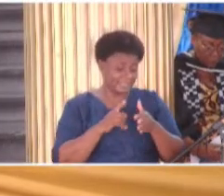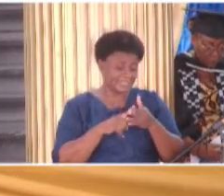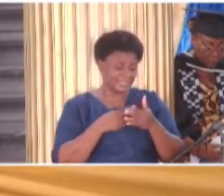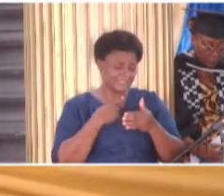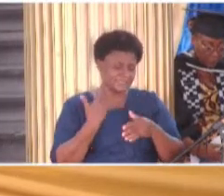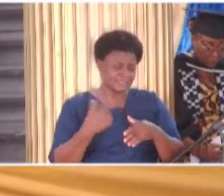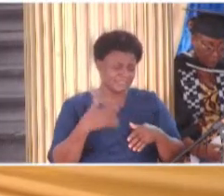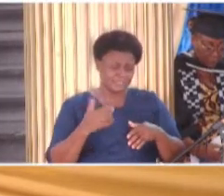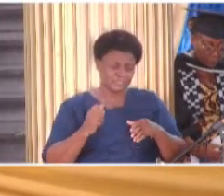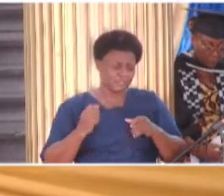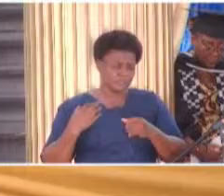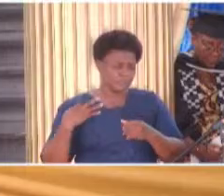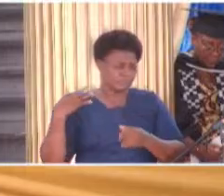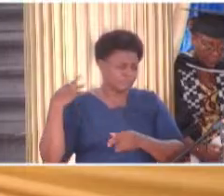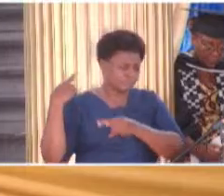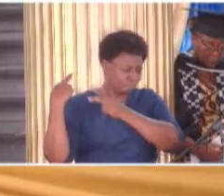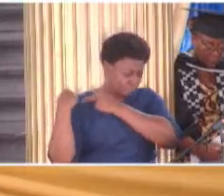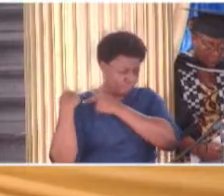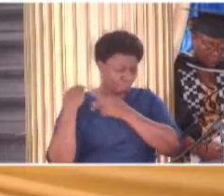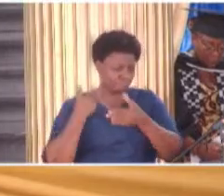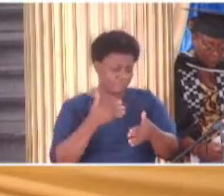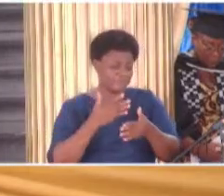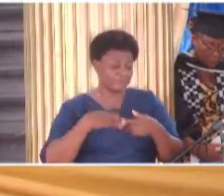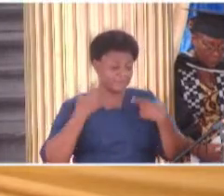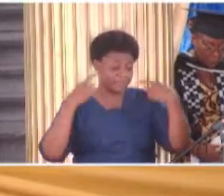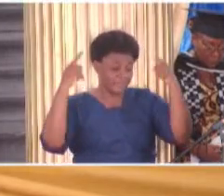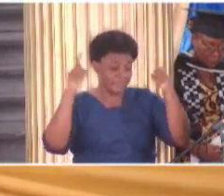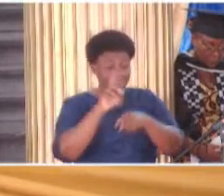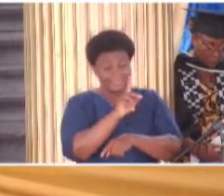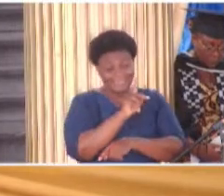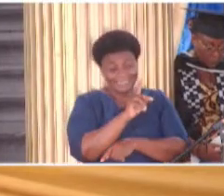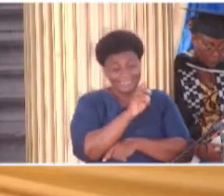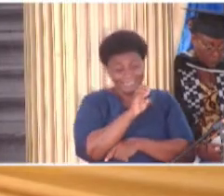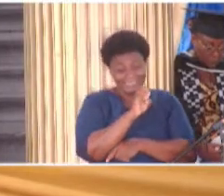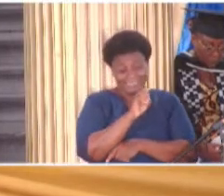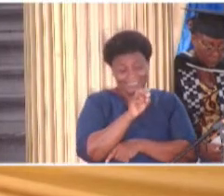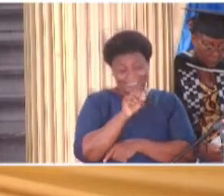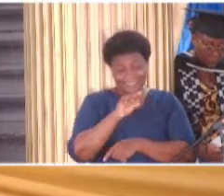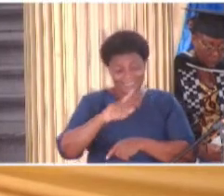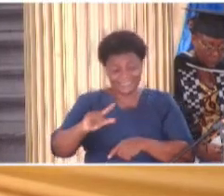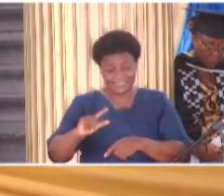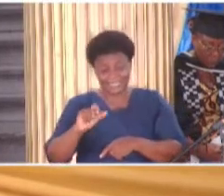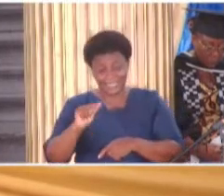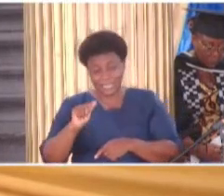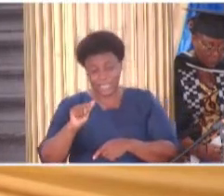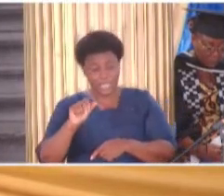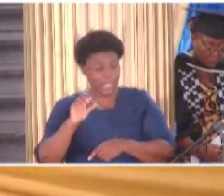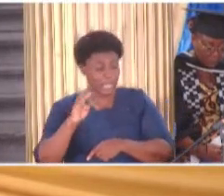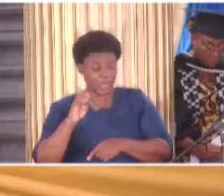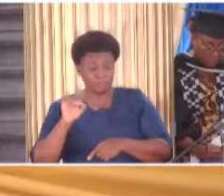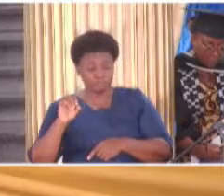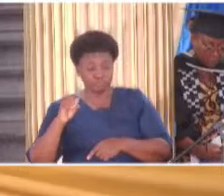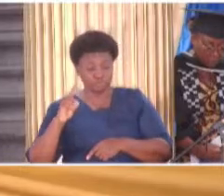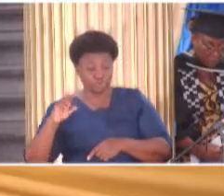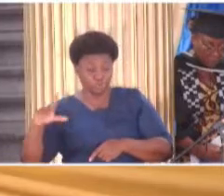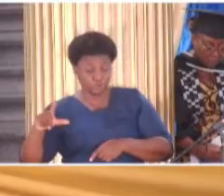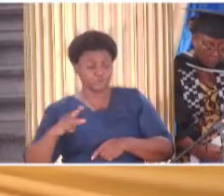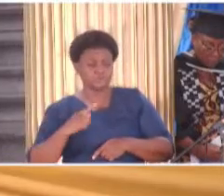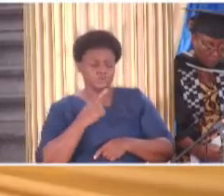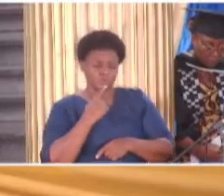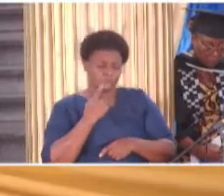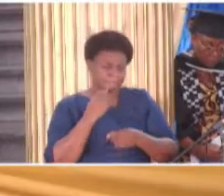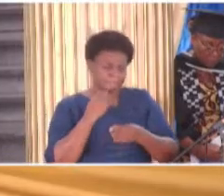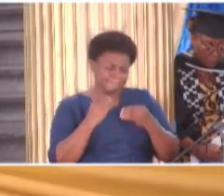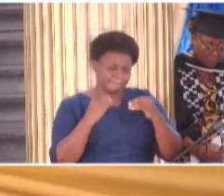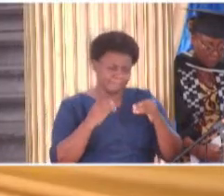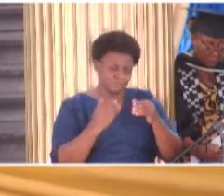my success. To Colonel Abdul Bashir Issa, who nurtured me from the rank of a trooper to the